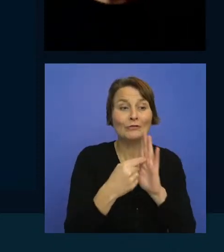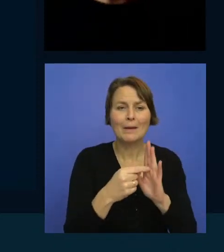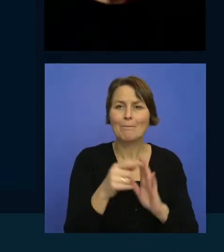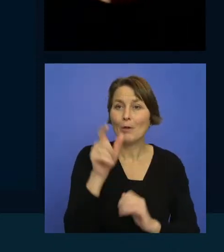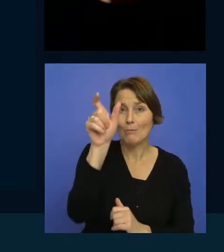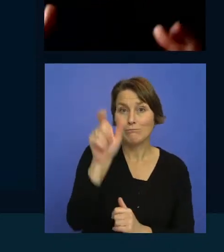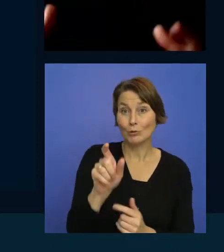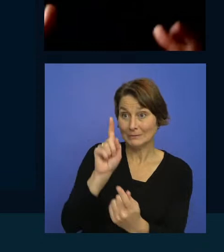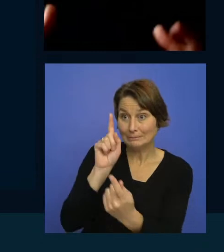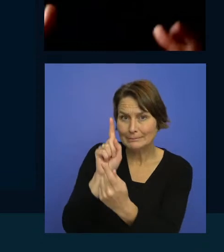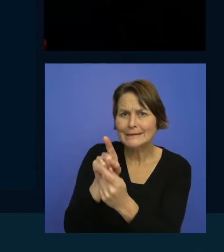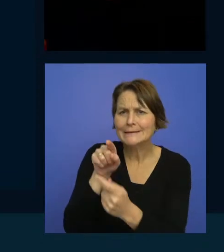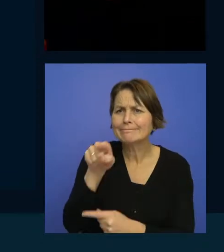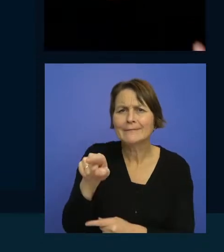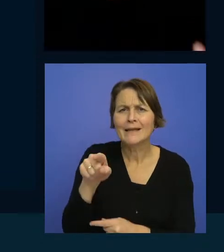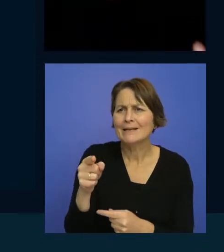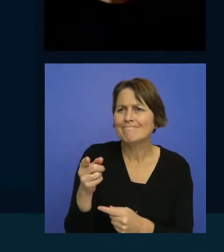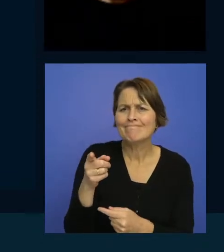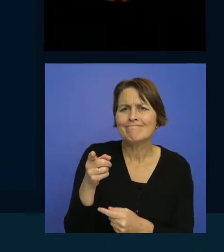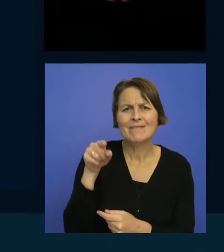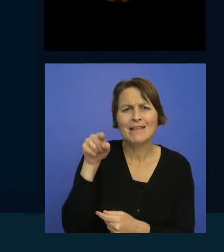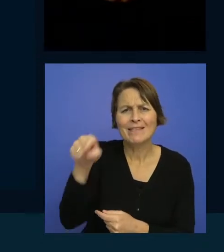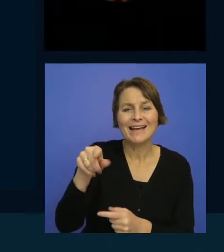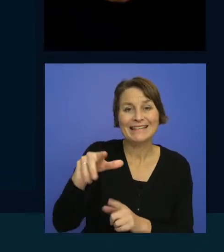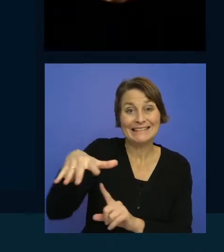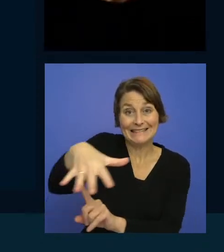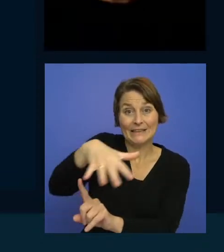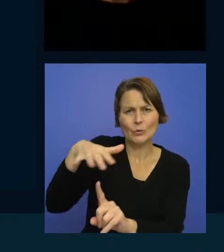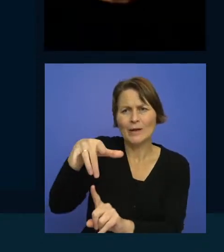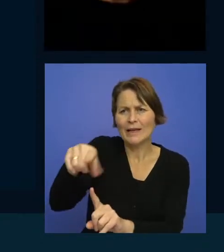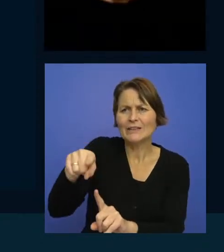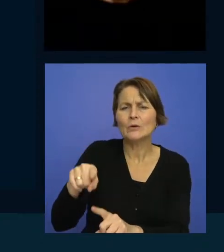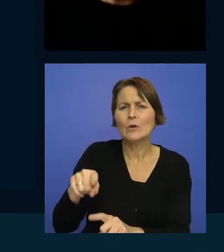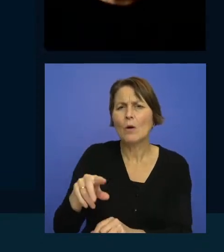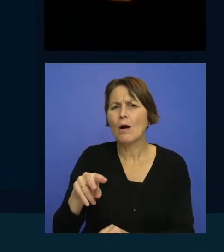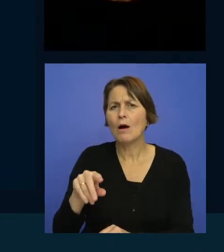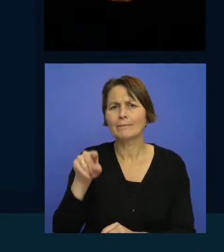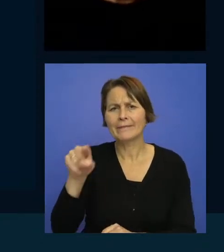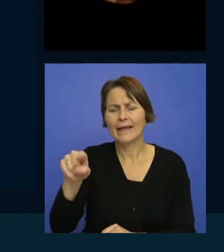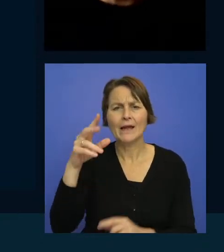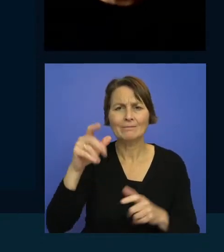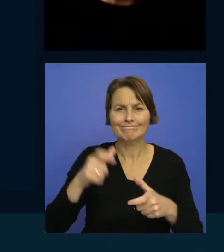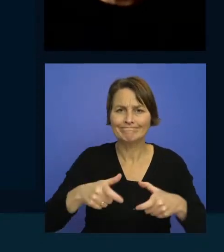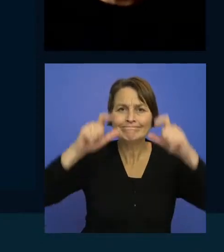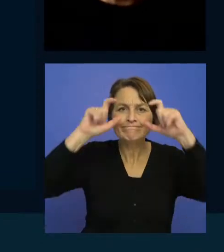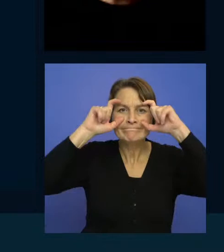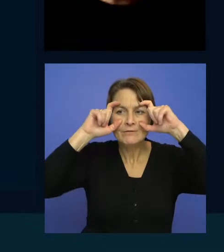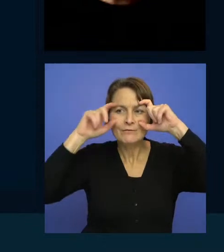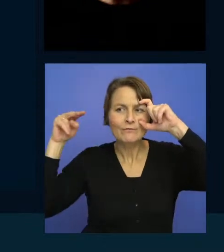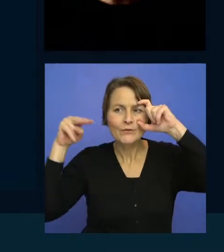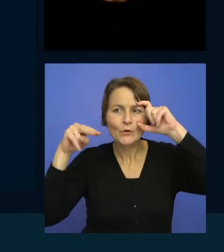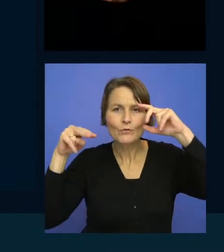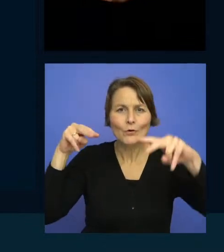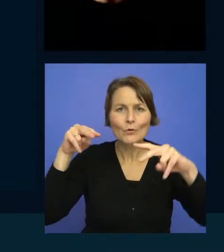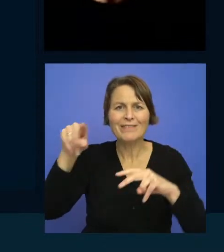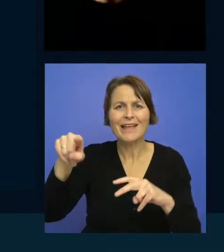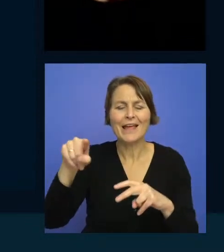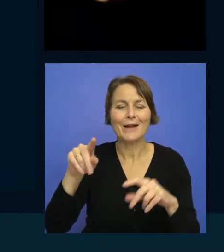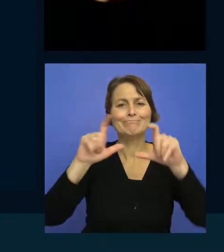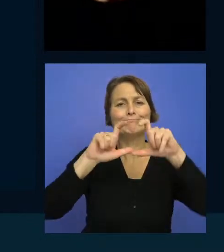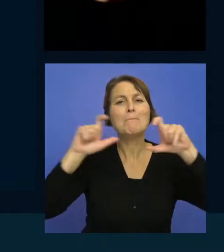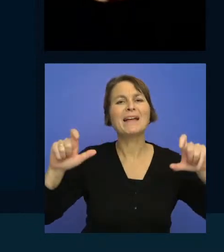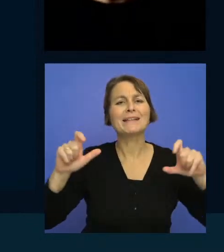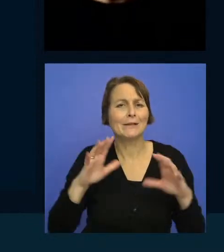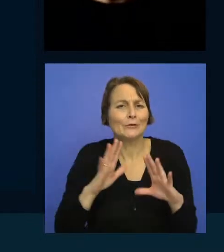the core scenarios that they're looking at from their business standpoint? First, believe it or not, is